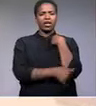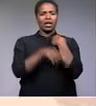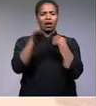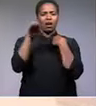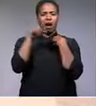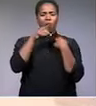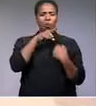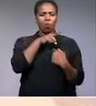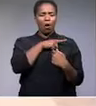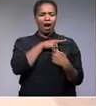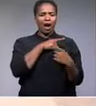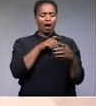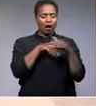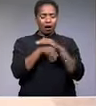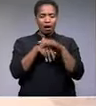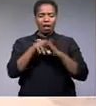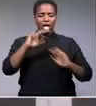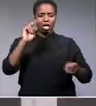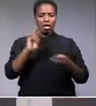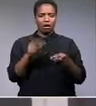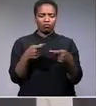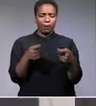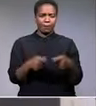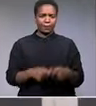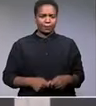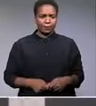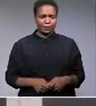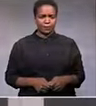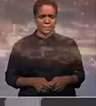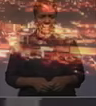with shortages of the most basic of commodities.